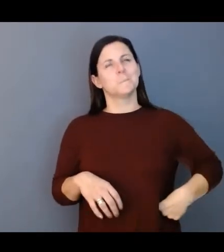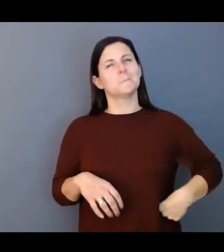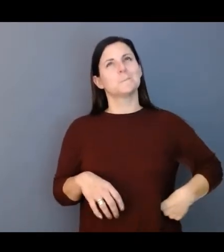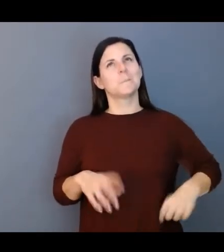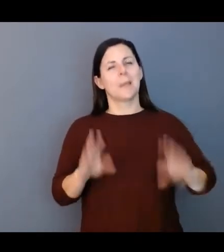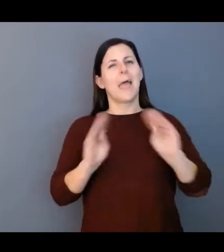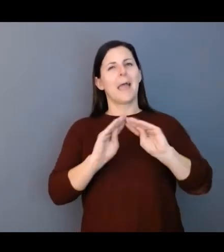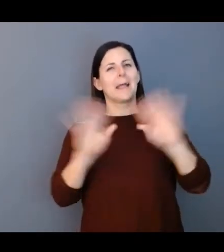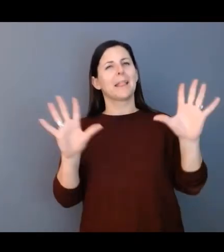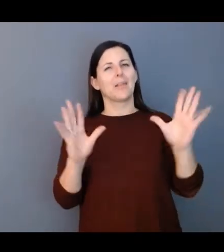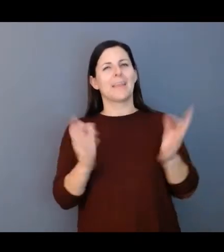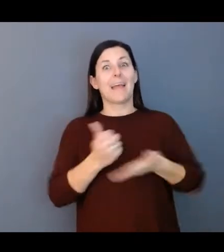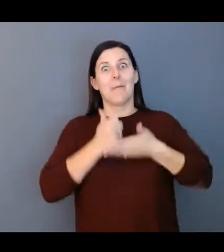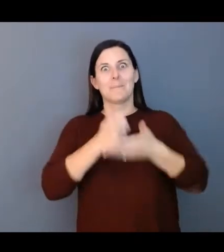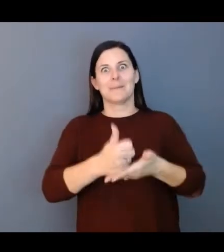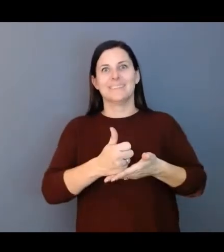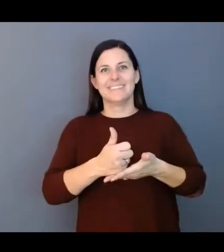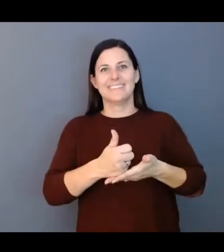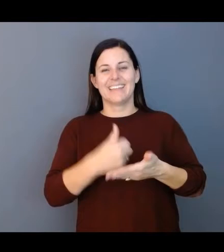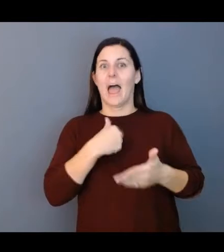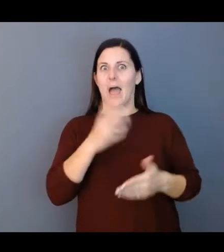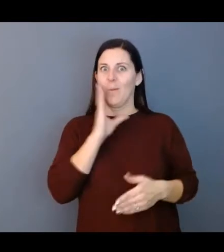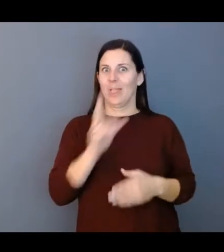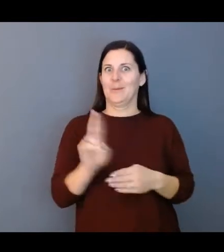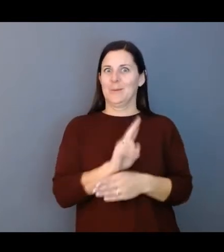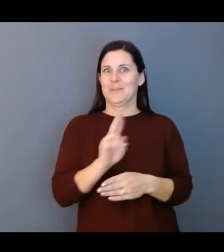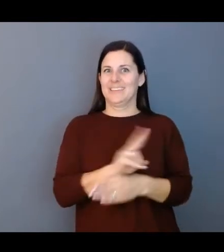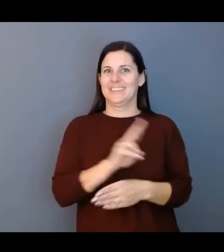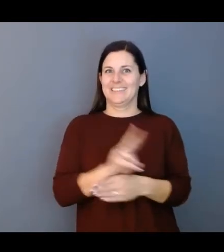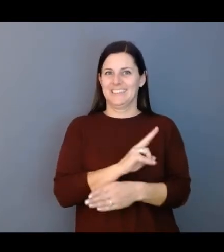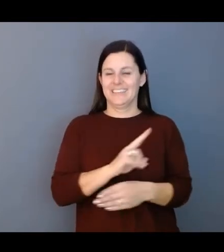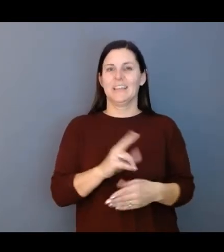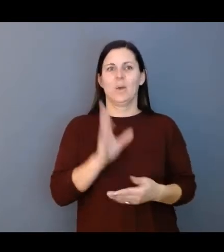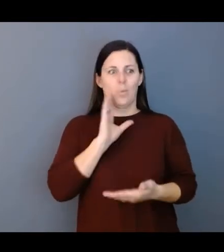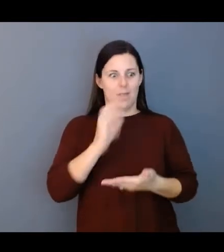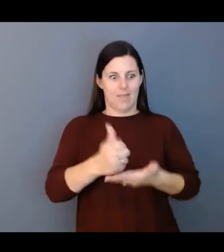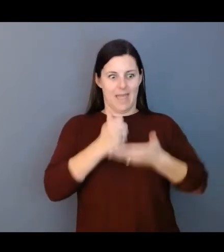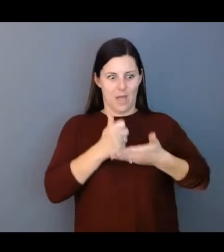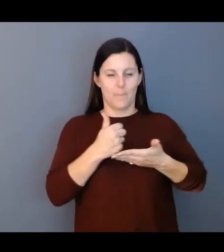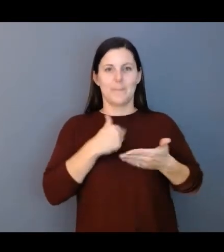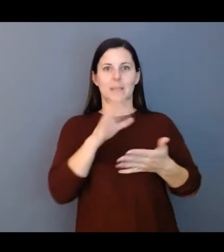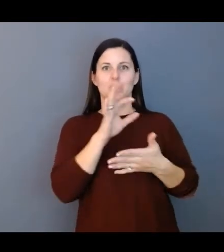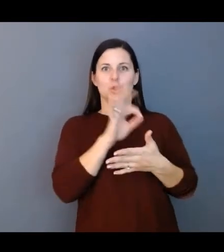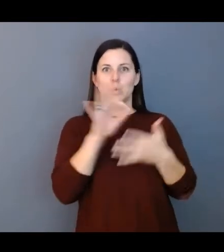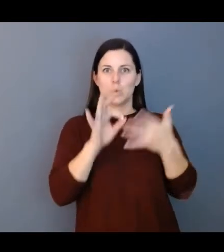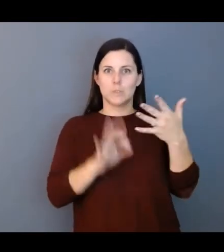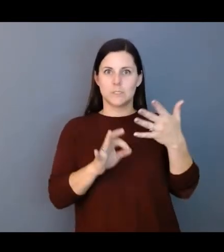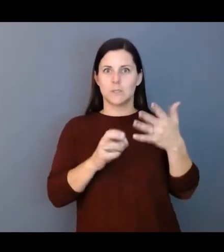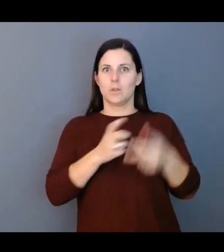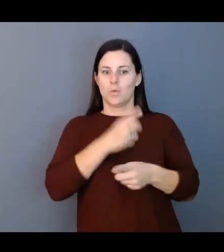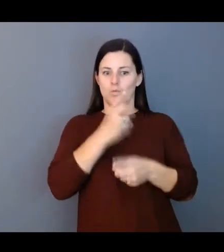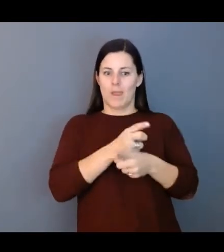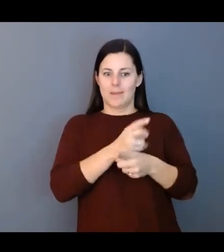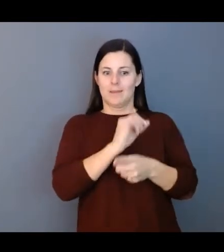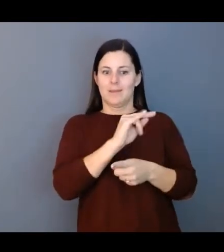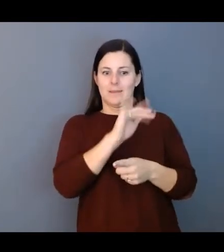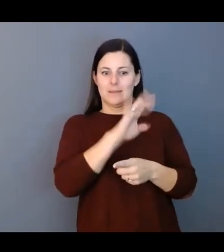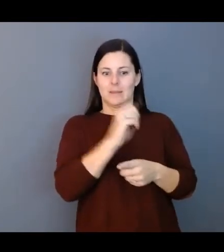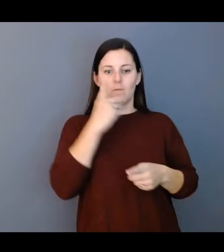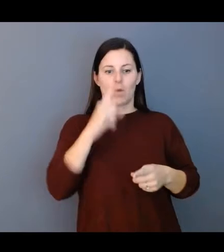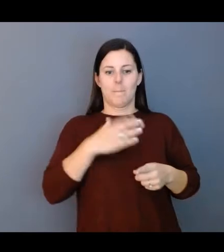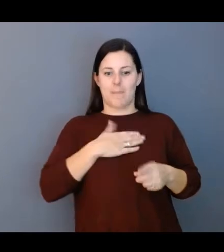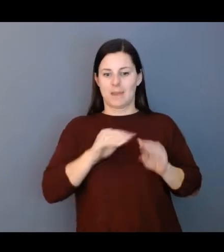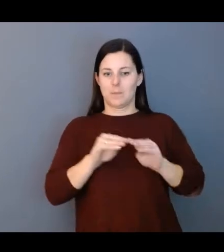so this is clearly helpful, right? Like I would use this because if it's going to help me choose the right instance for